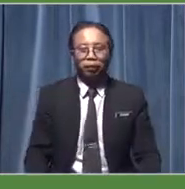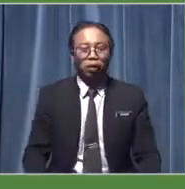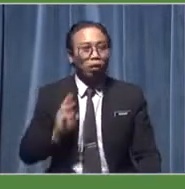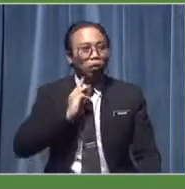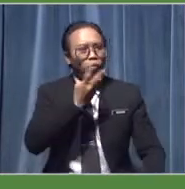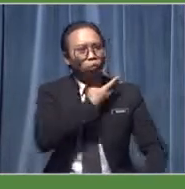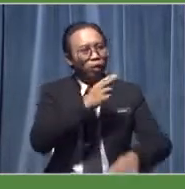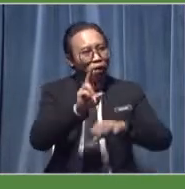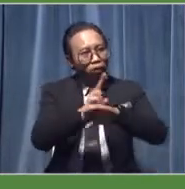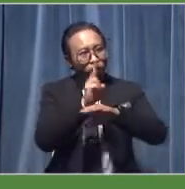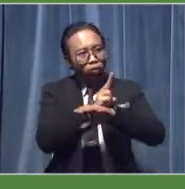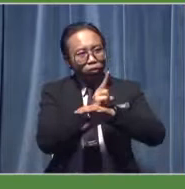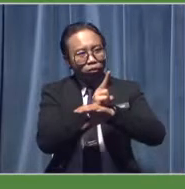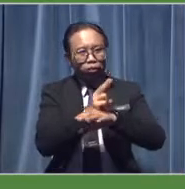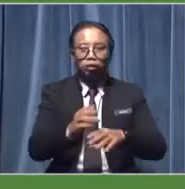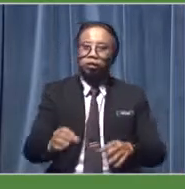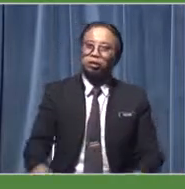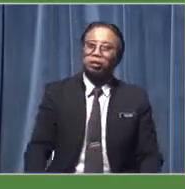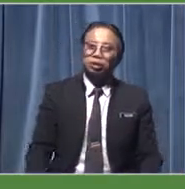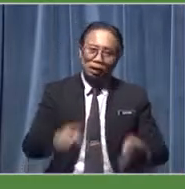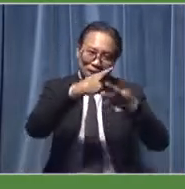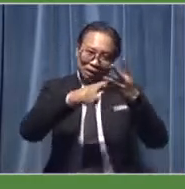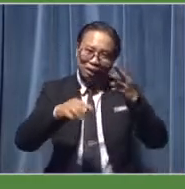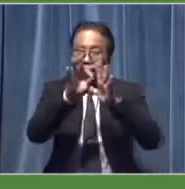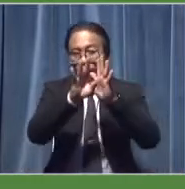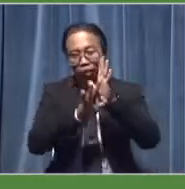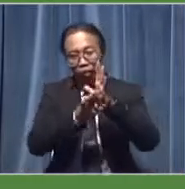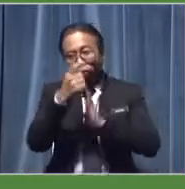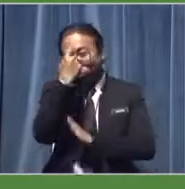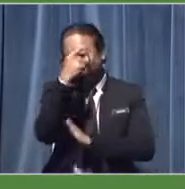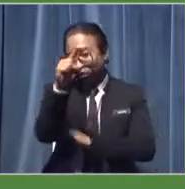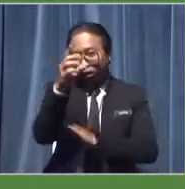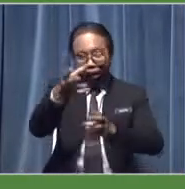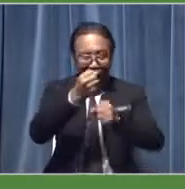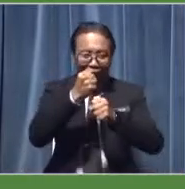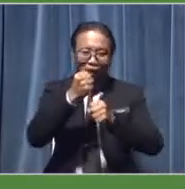We use series formula to get the answer